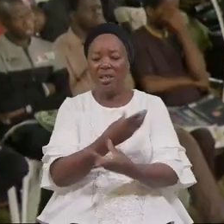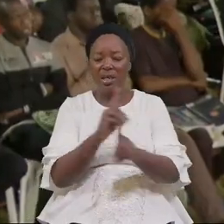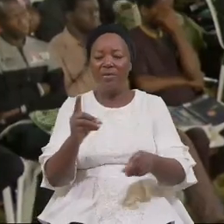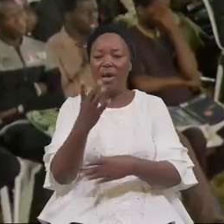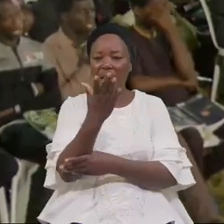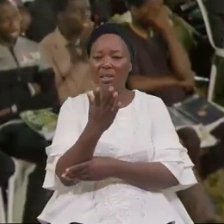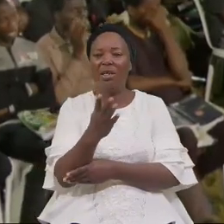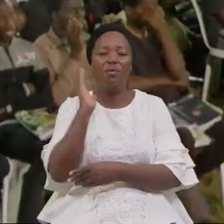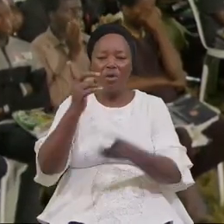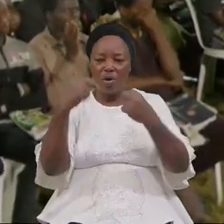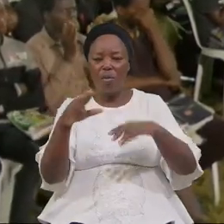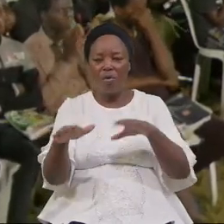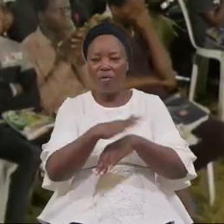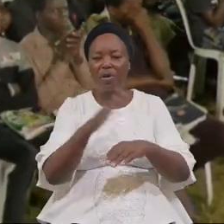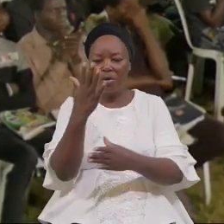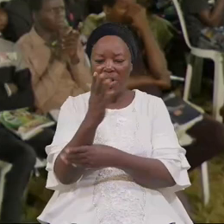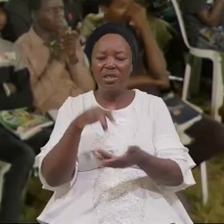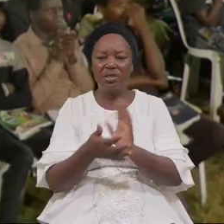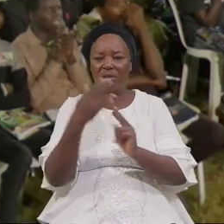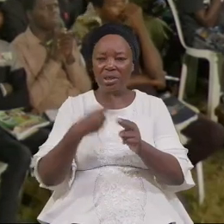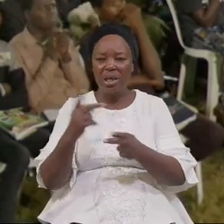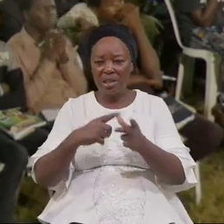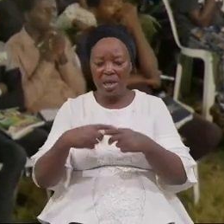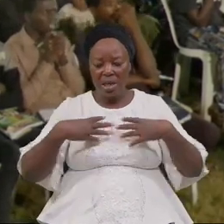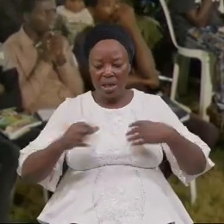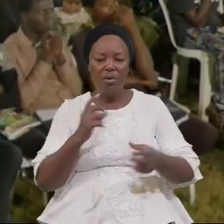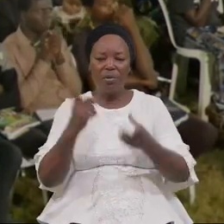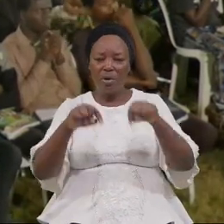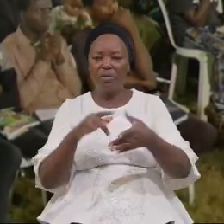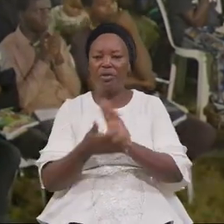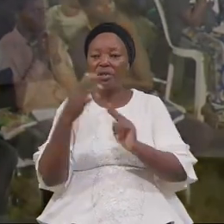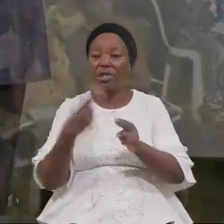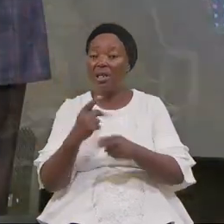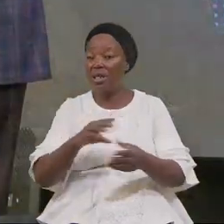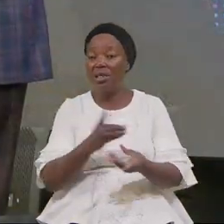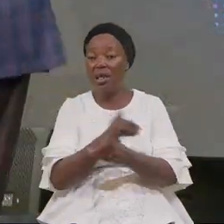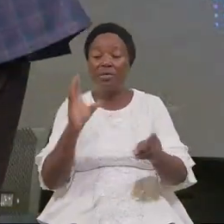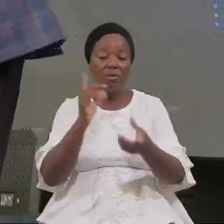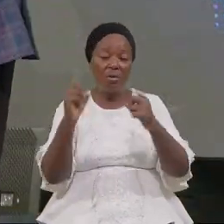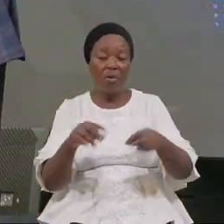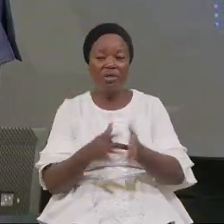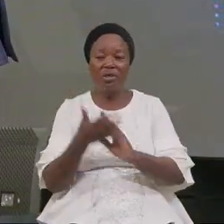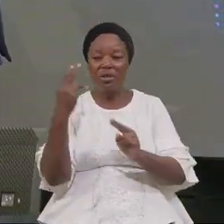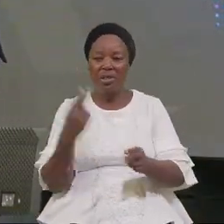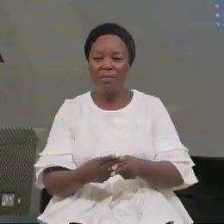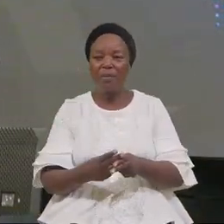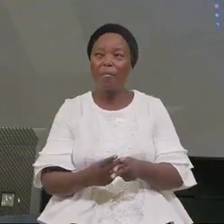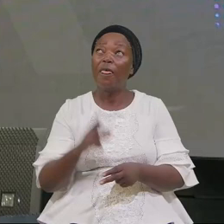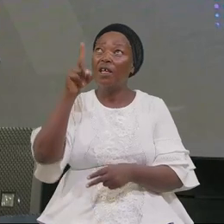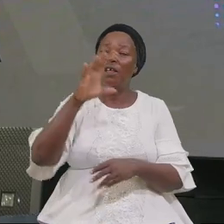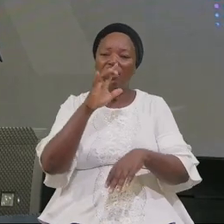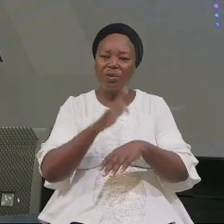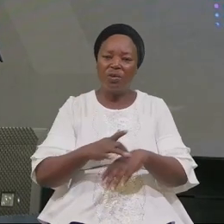hand. And the healing will come, and the deliverance will come. He touched